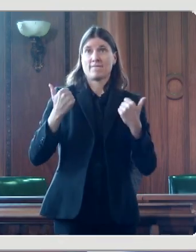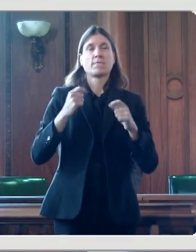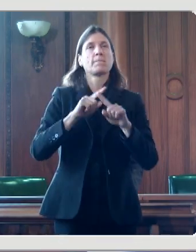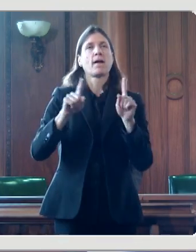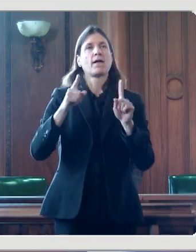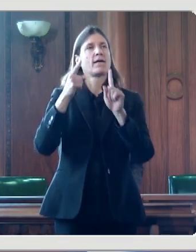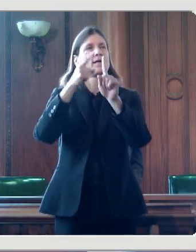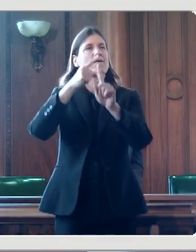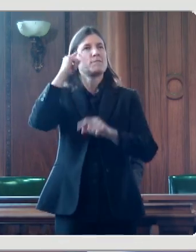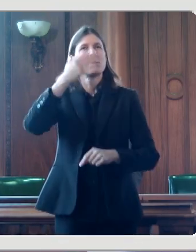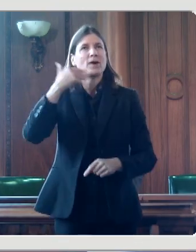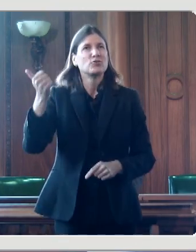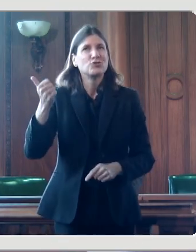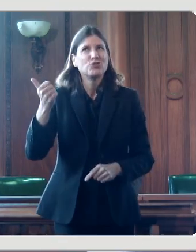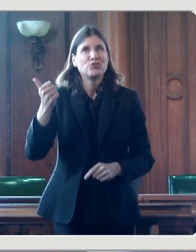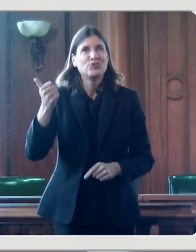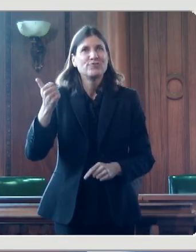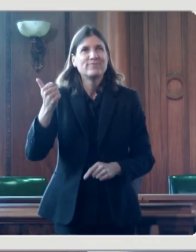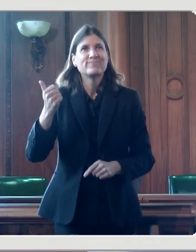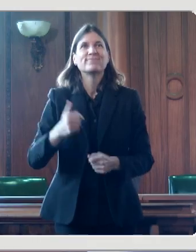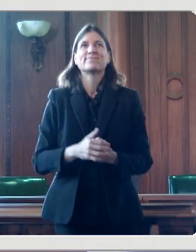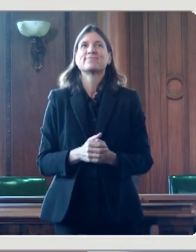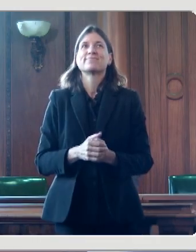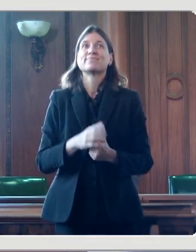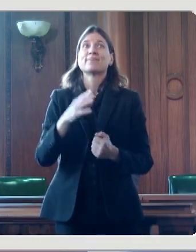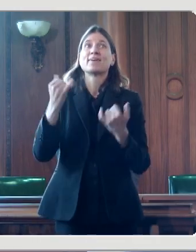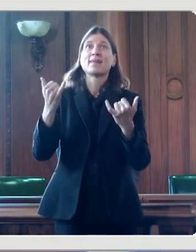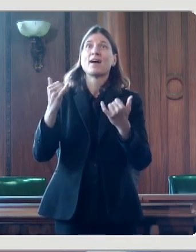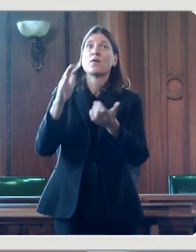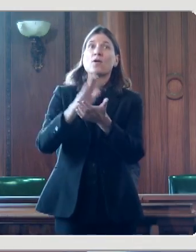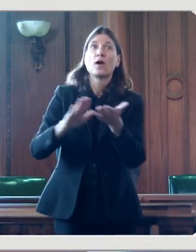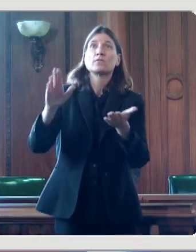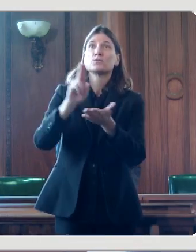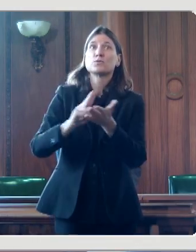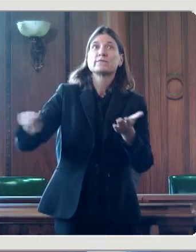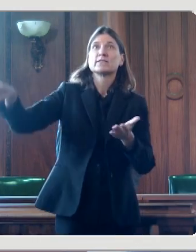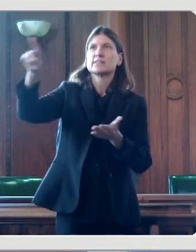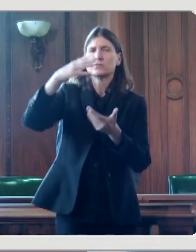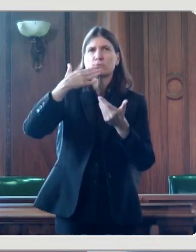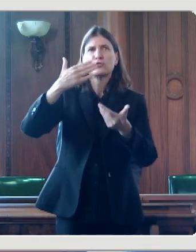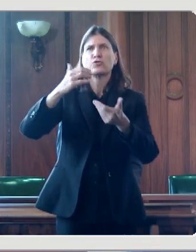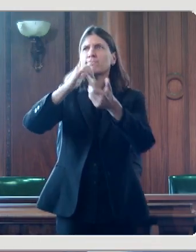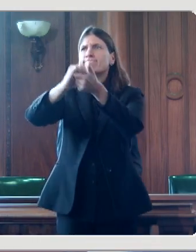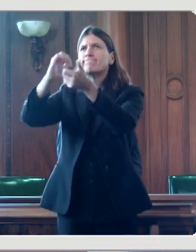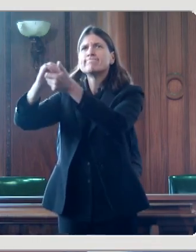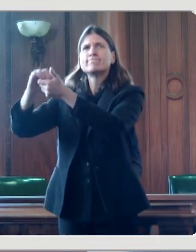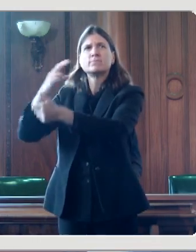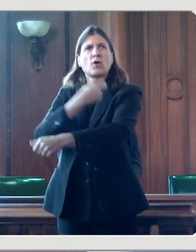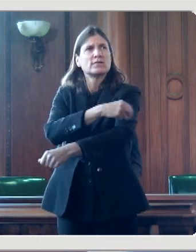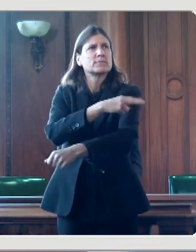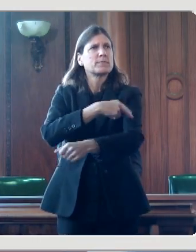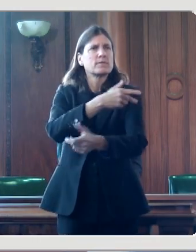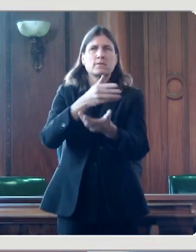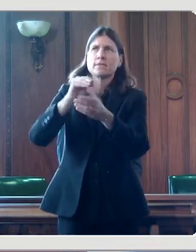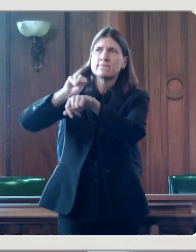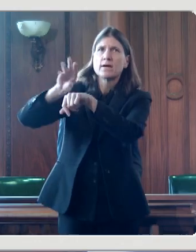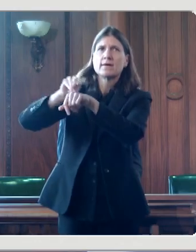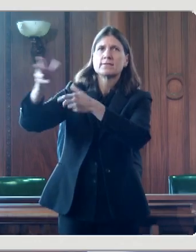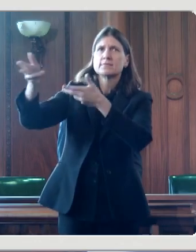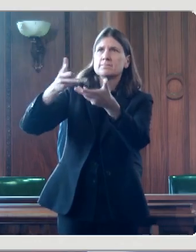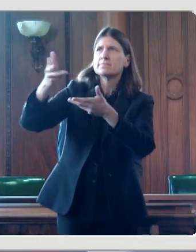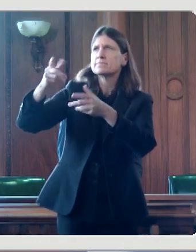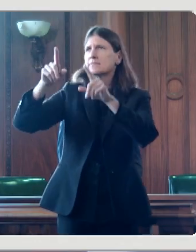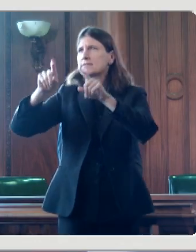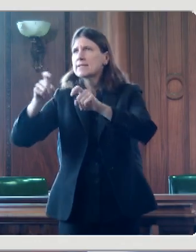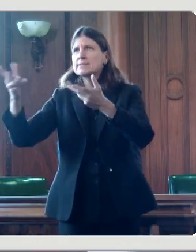higher education, both for providing housing for our colleagues early in the pandemic, but also for testing and for protocols.